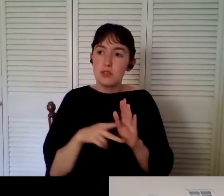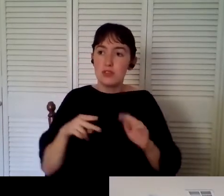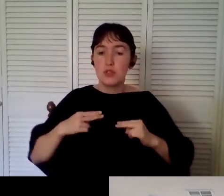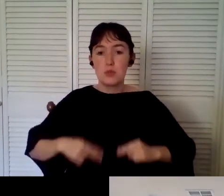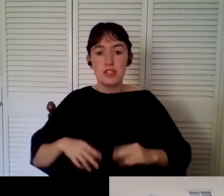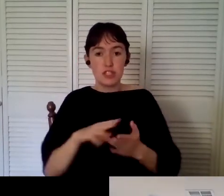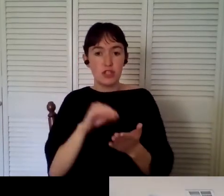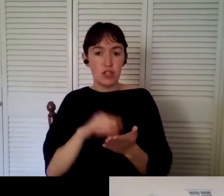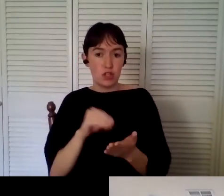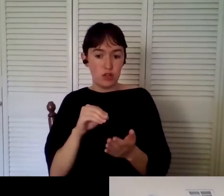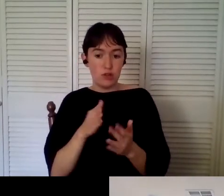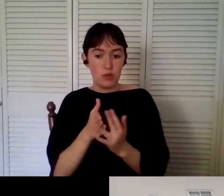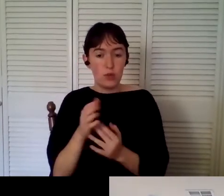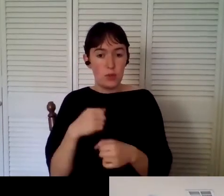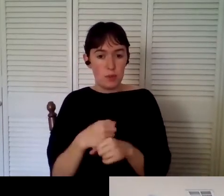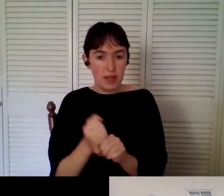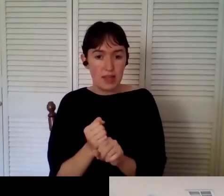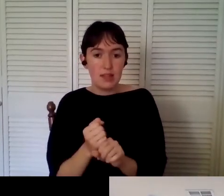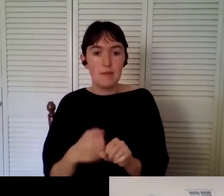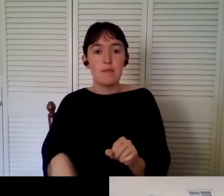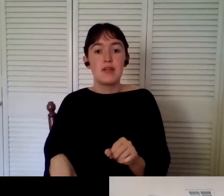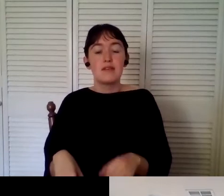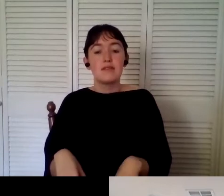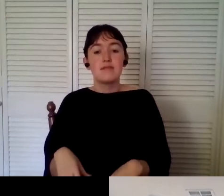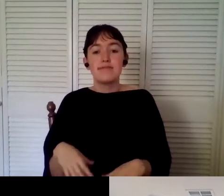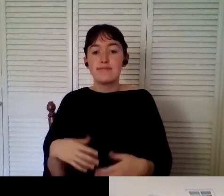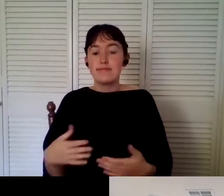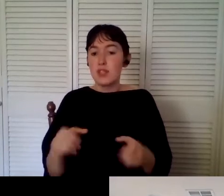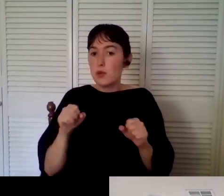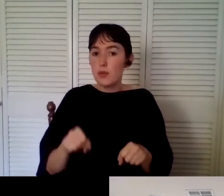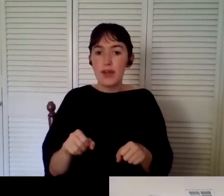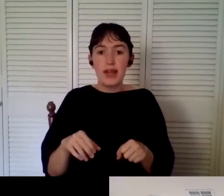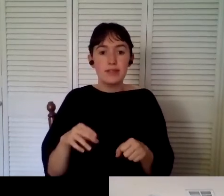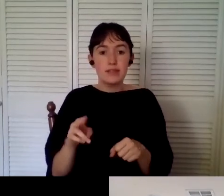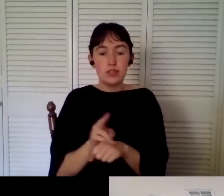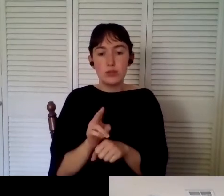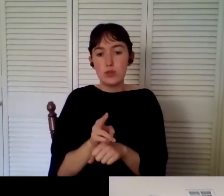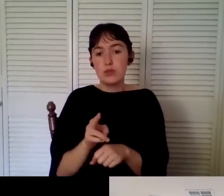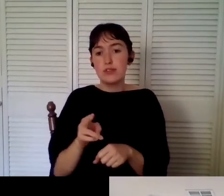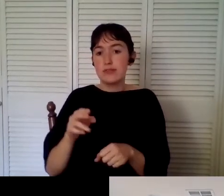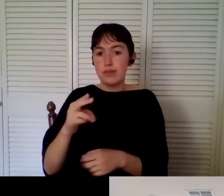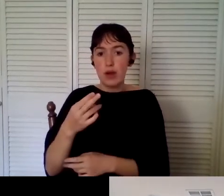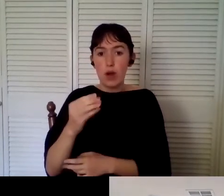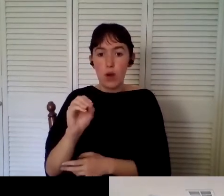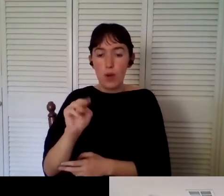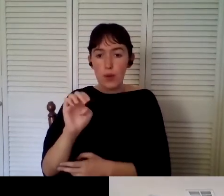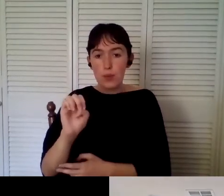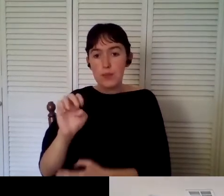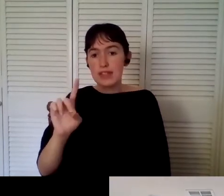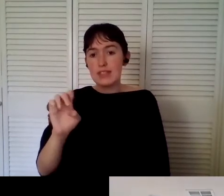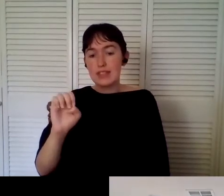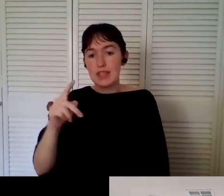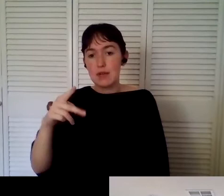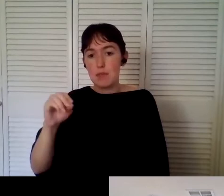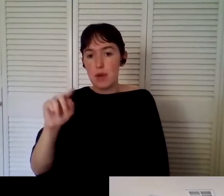by the actual stone tool process itself. So I think carving an atlatl out of wood you buy at Home Depot, with wooden dowels you buy at Home Depot,